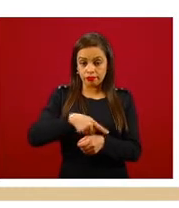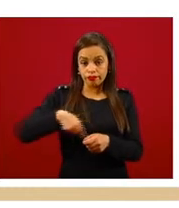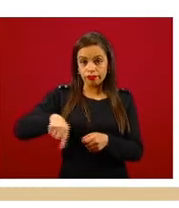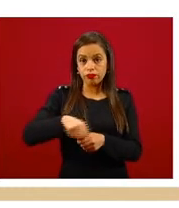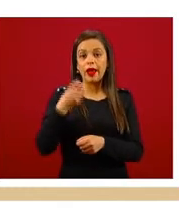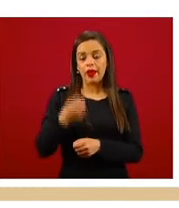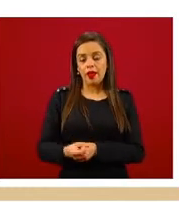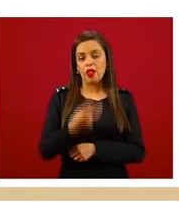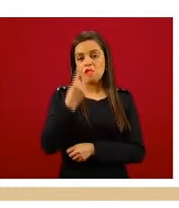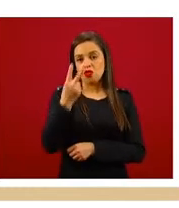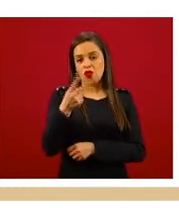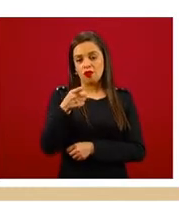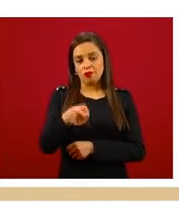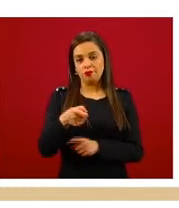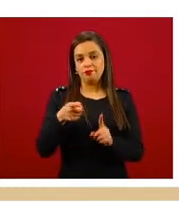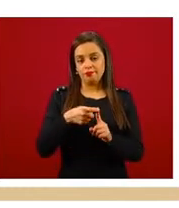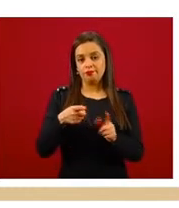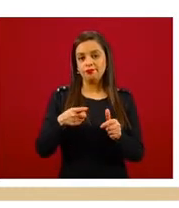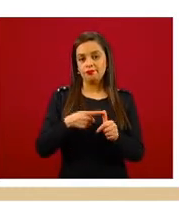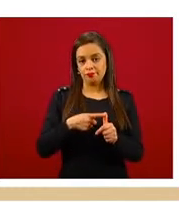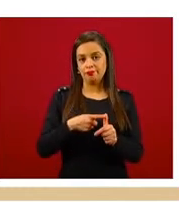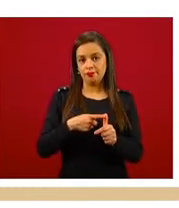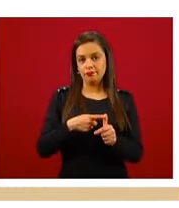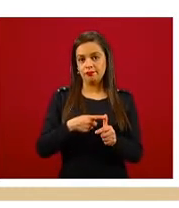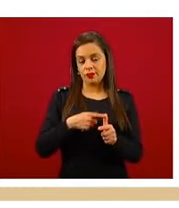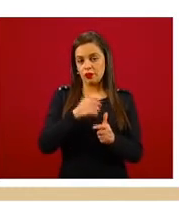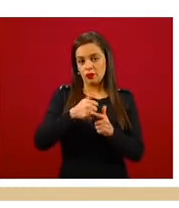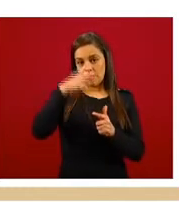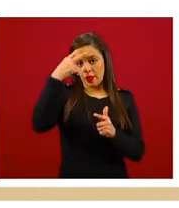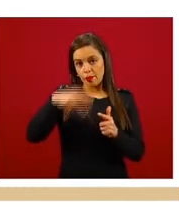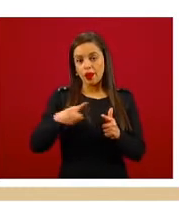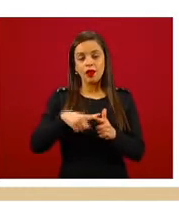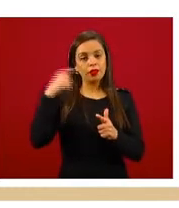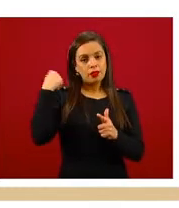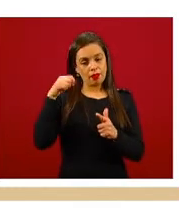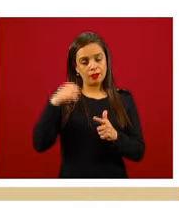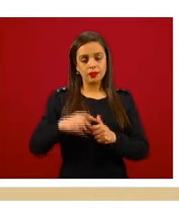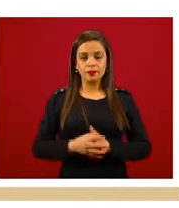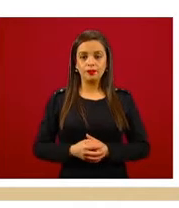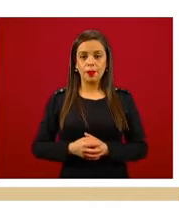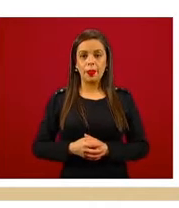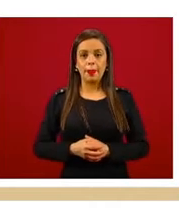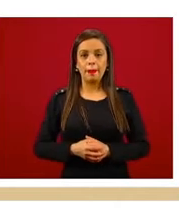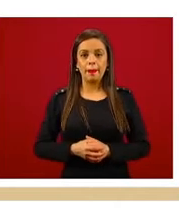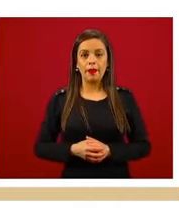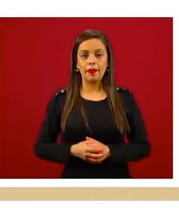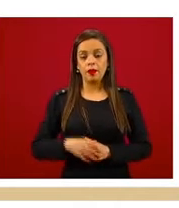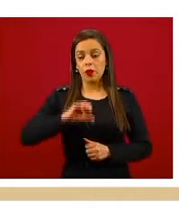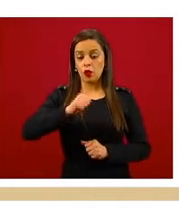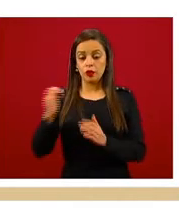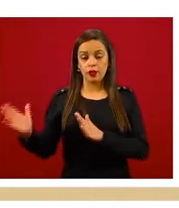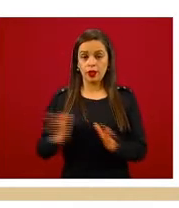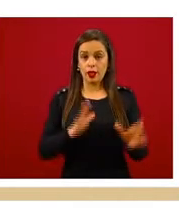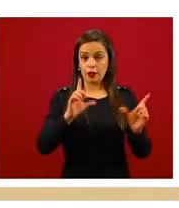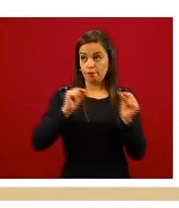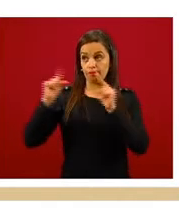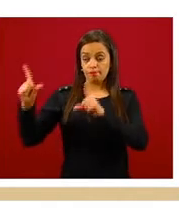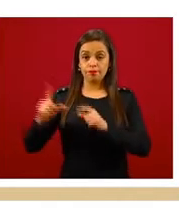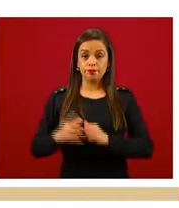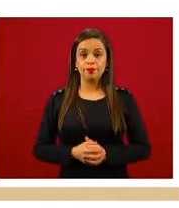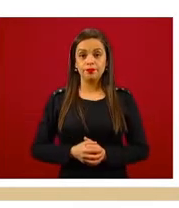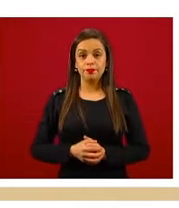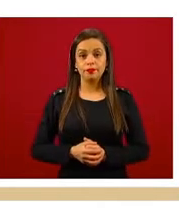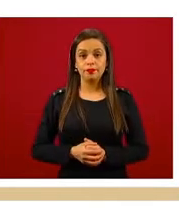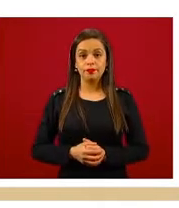and those are at the first two highest number difference to our comparative